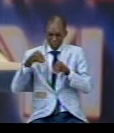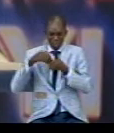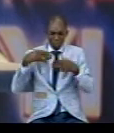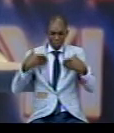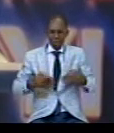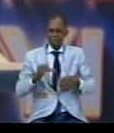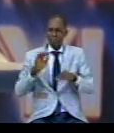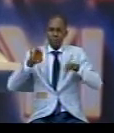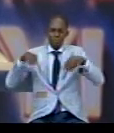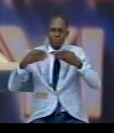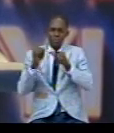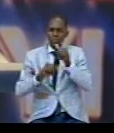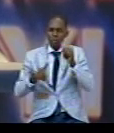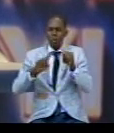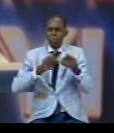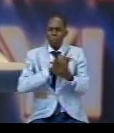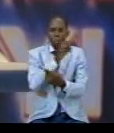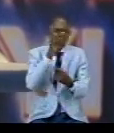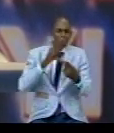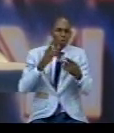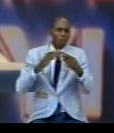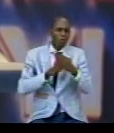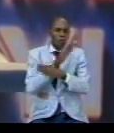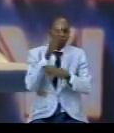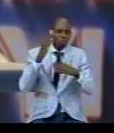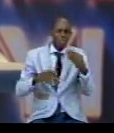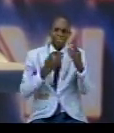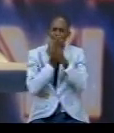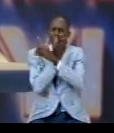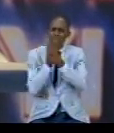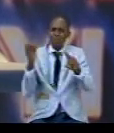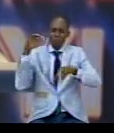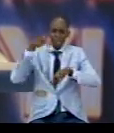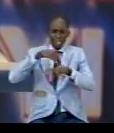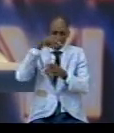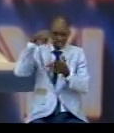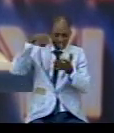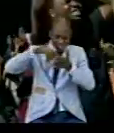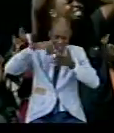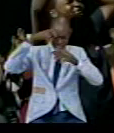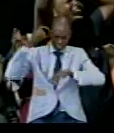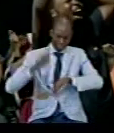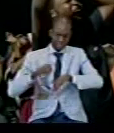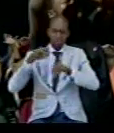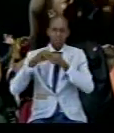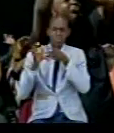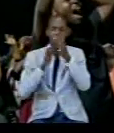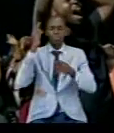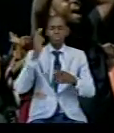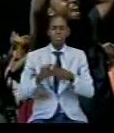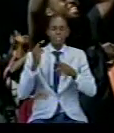permanent deliverance at this very time in Jesus' name.